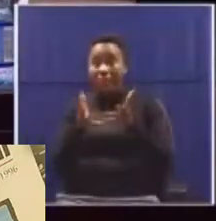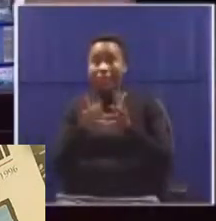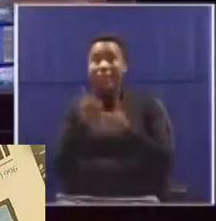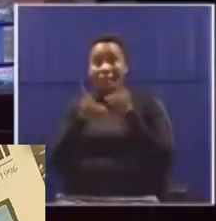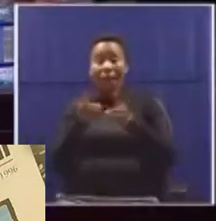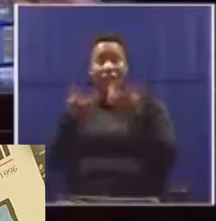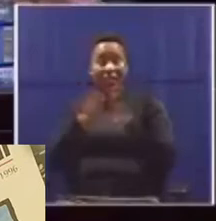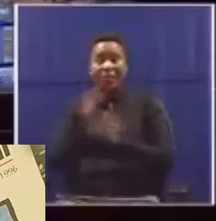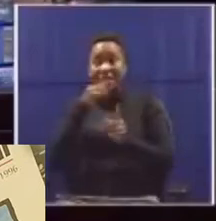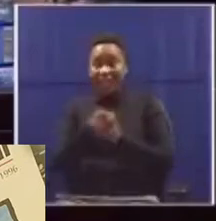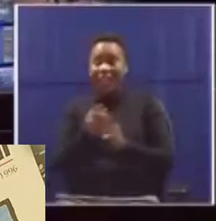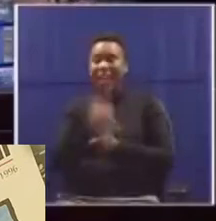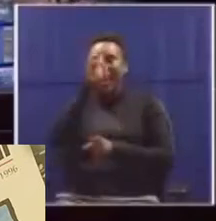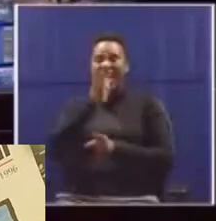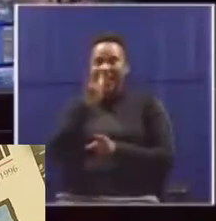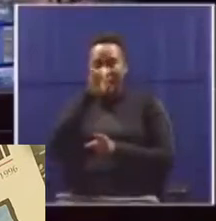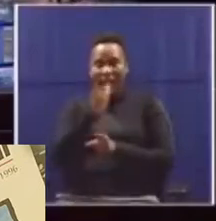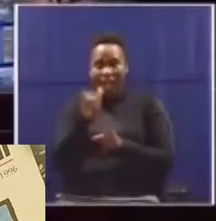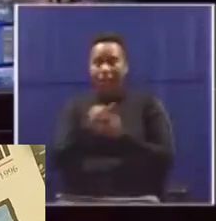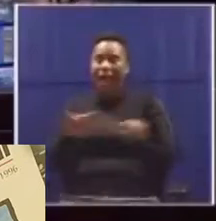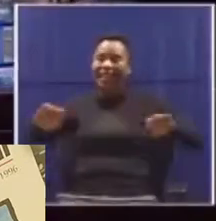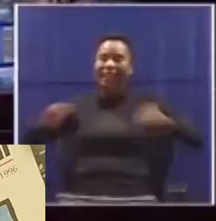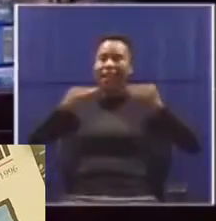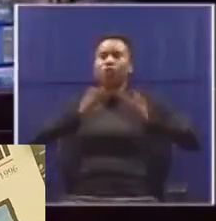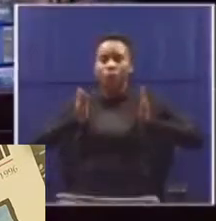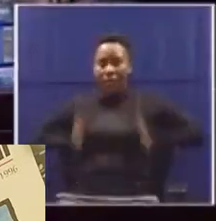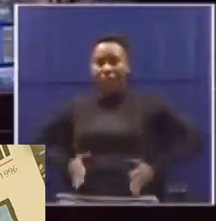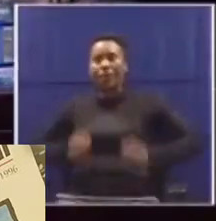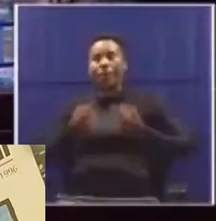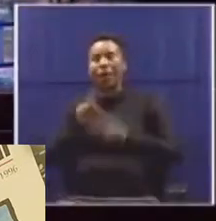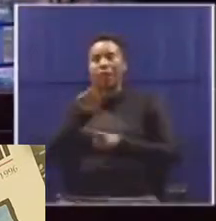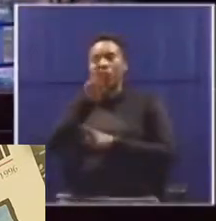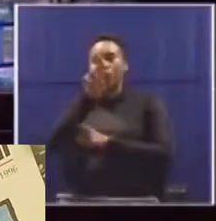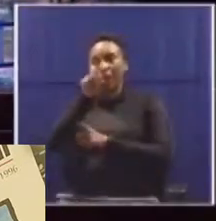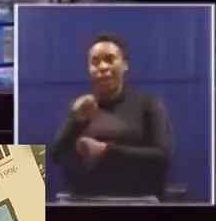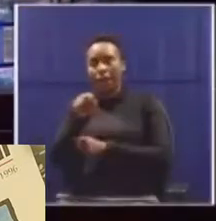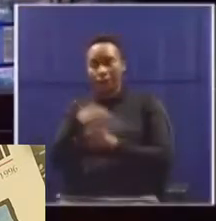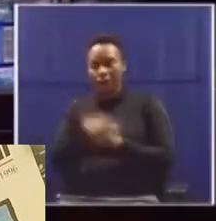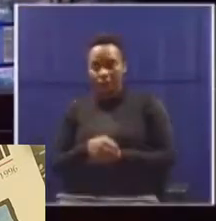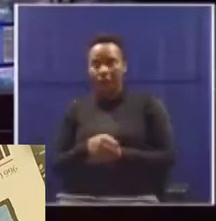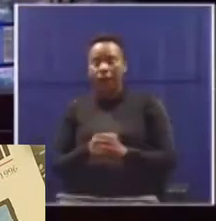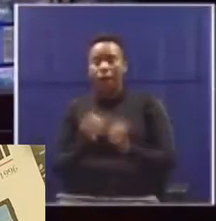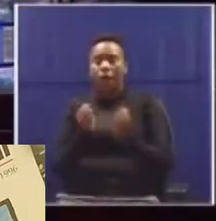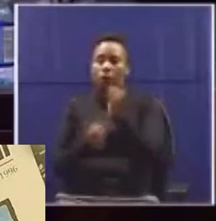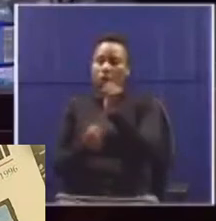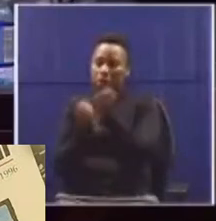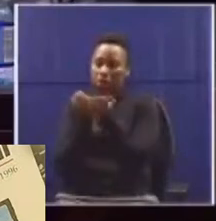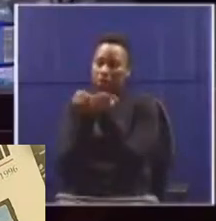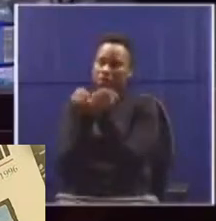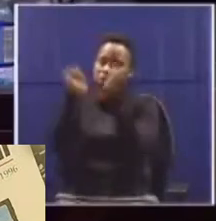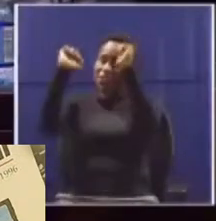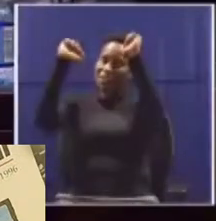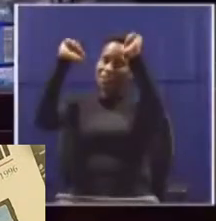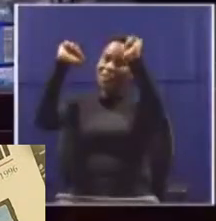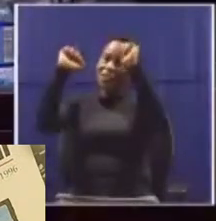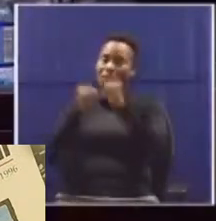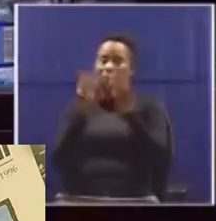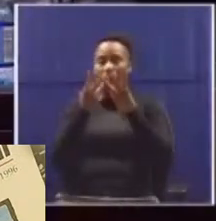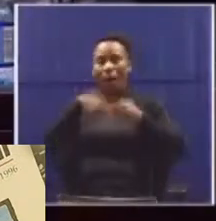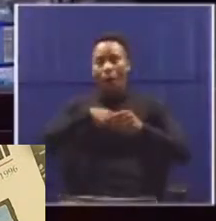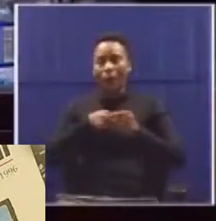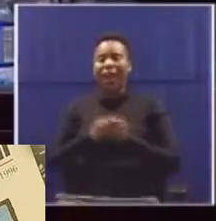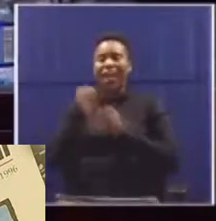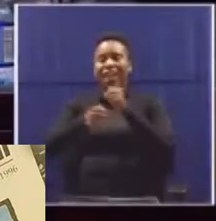crime against humanity by the United Nations the victory of our people in 1994 through